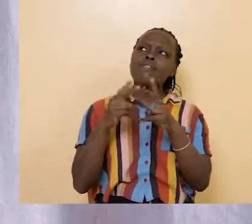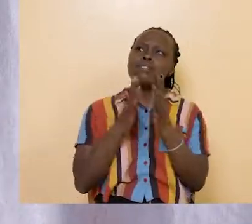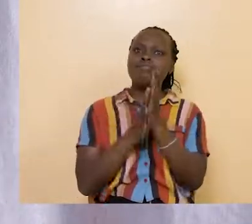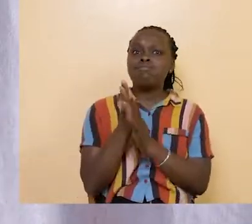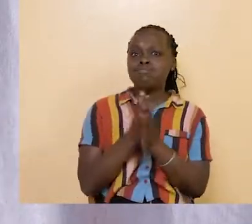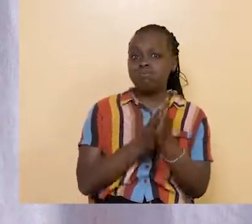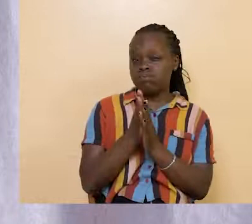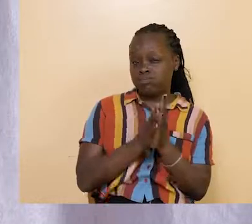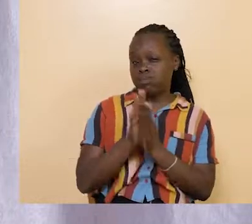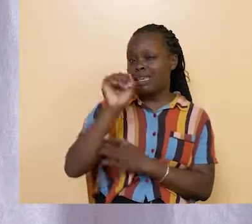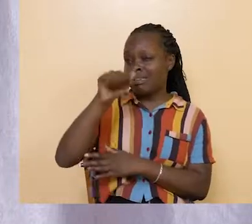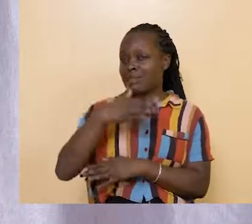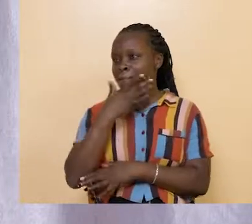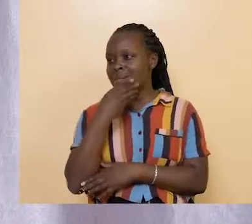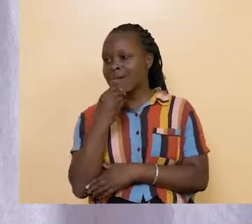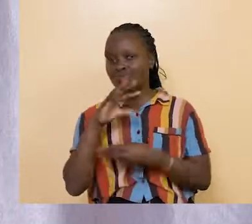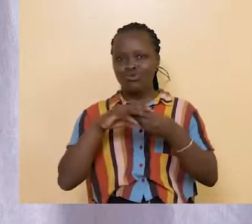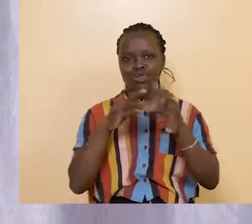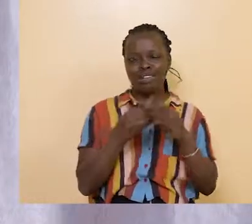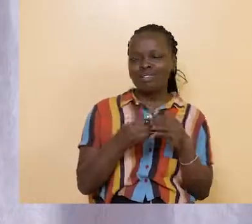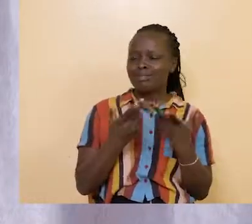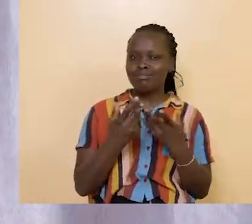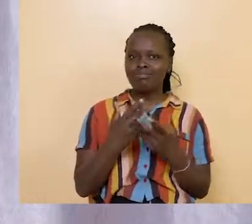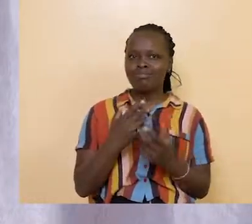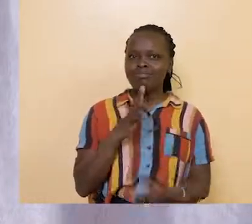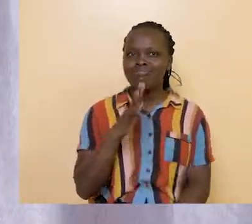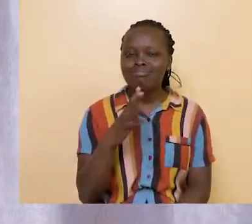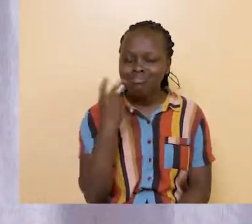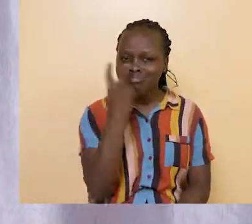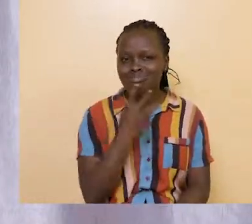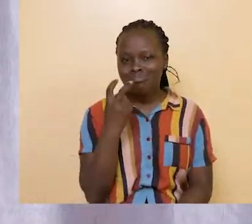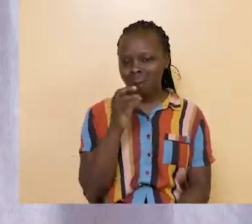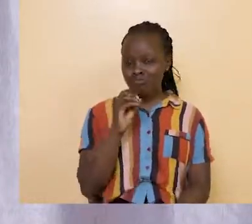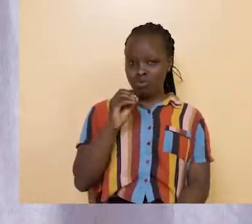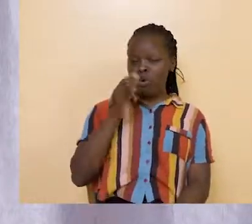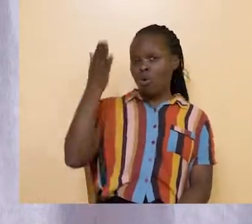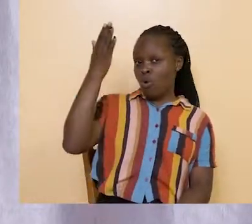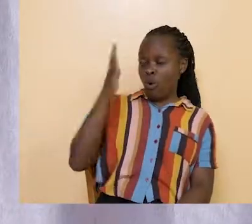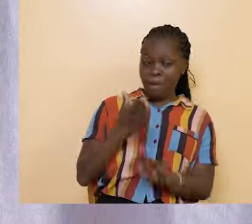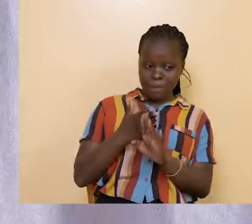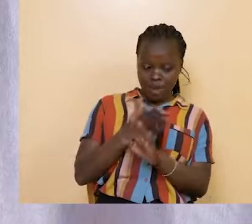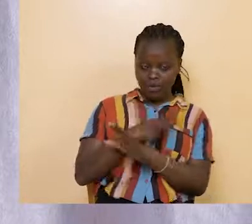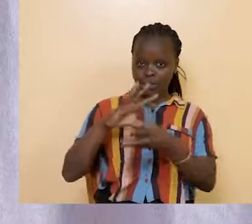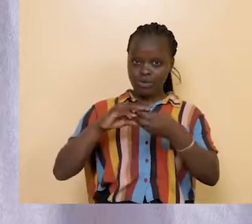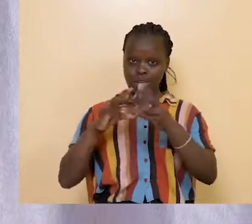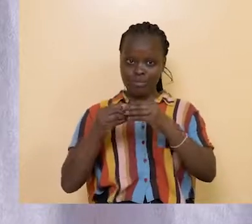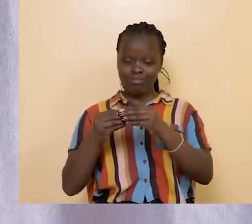that even though man was not created by the spoken word of God, that God, before creating Adam,